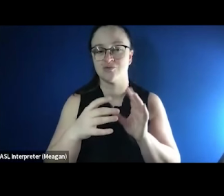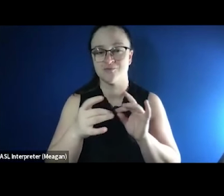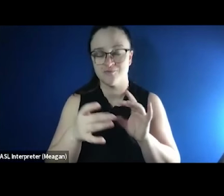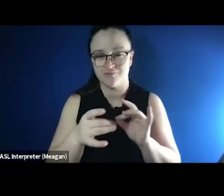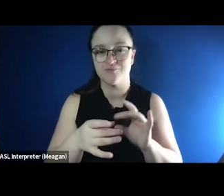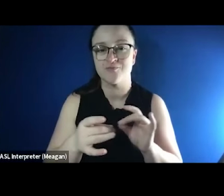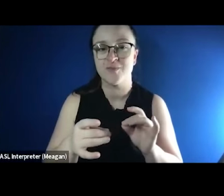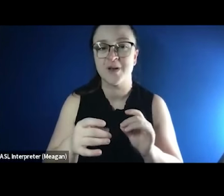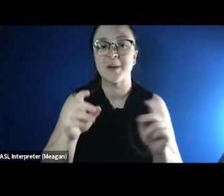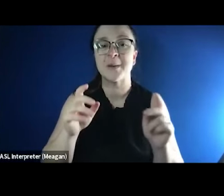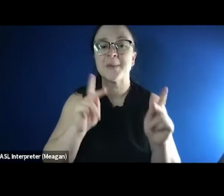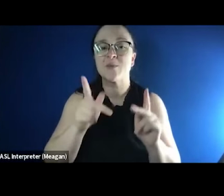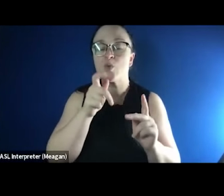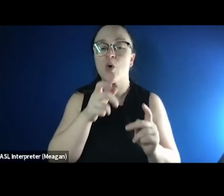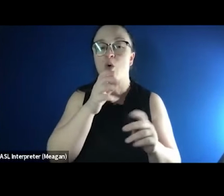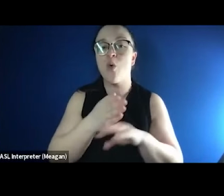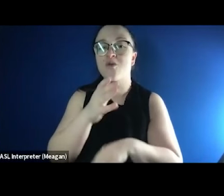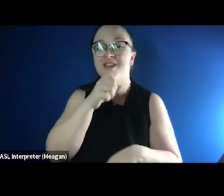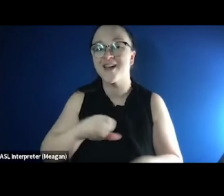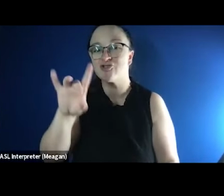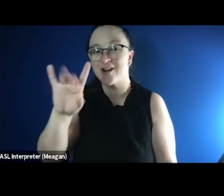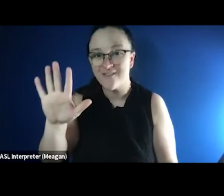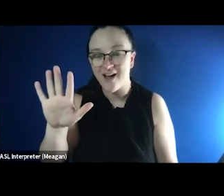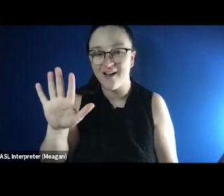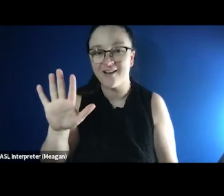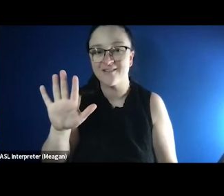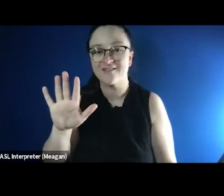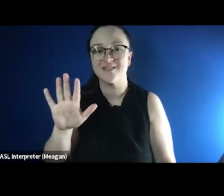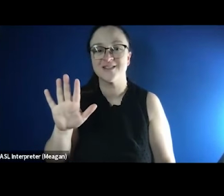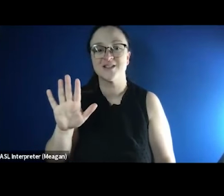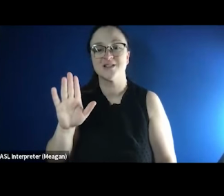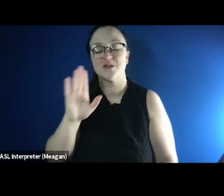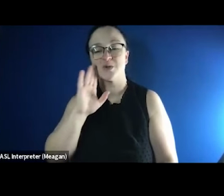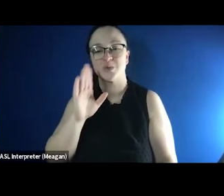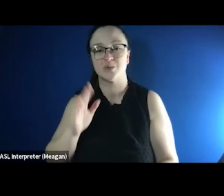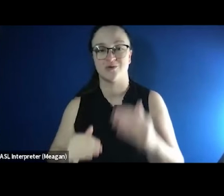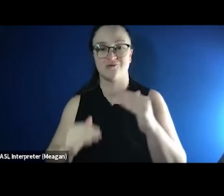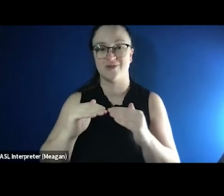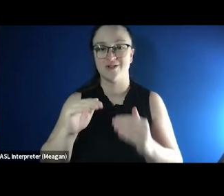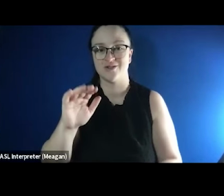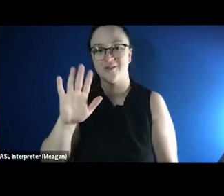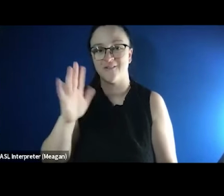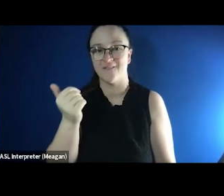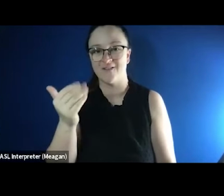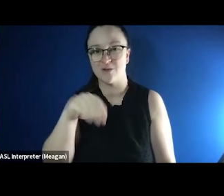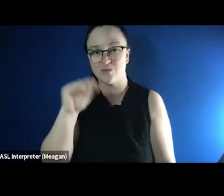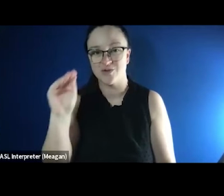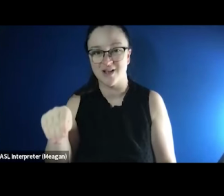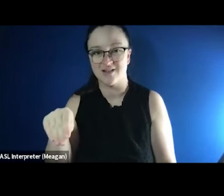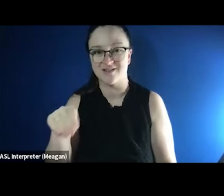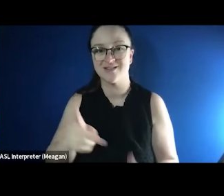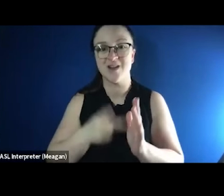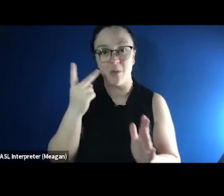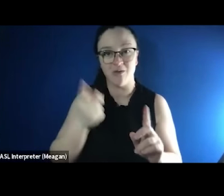persons aged 85 and older is anticipated to reach 15% by 2040, doubling from